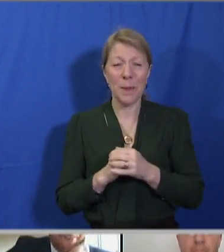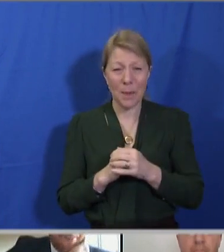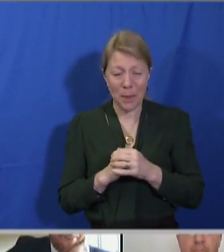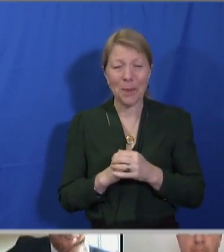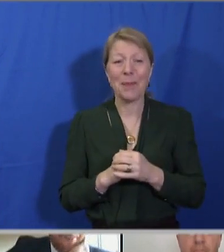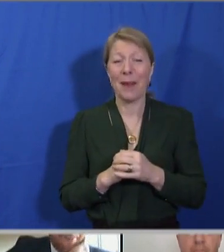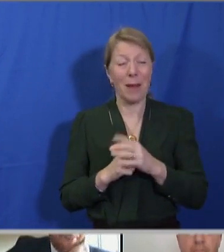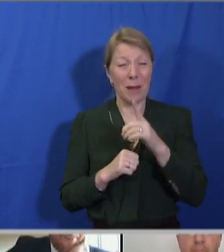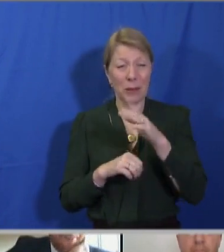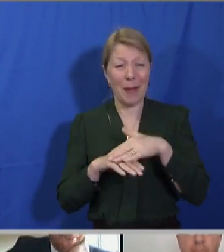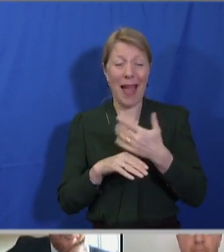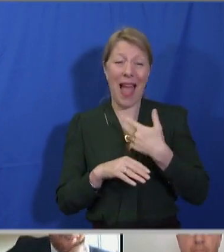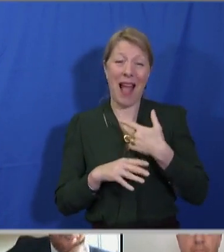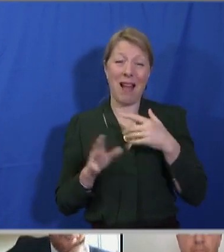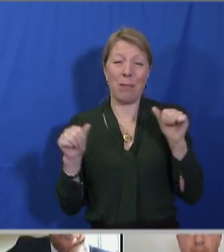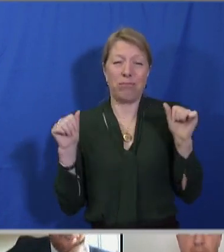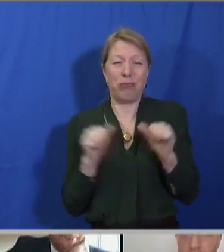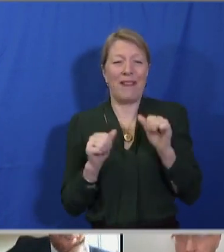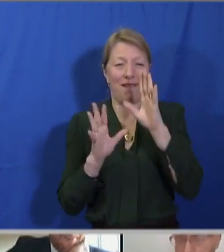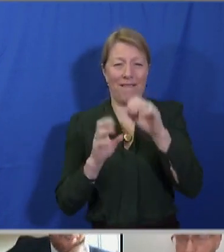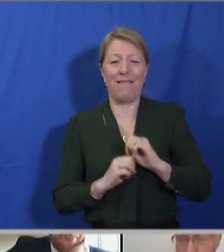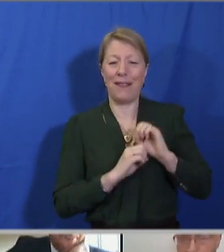can just summarise it, the question is around